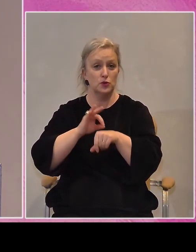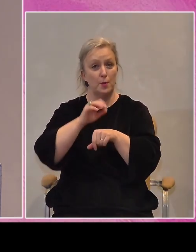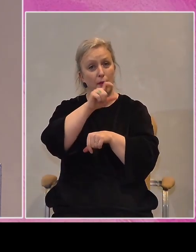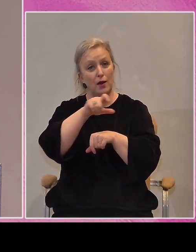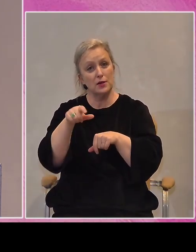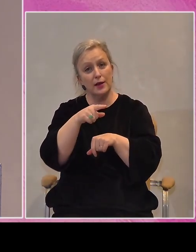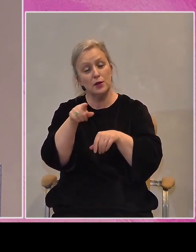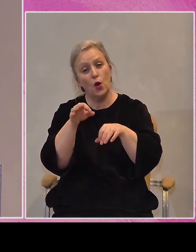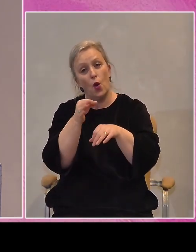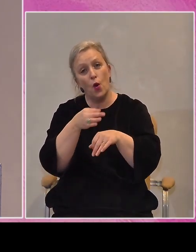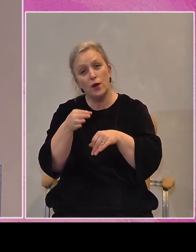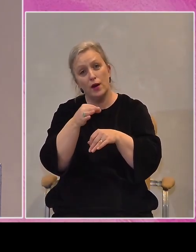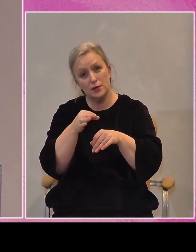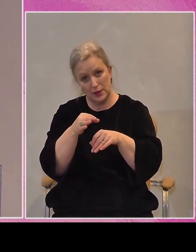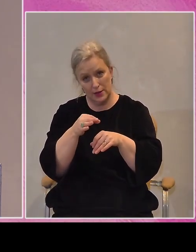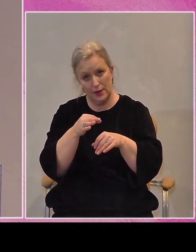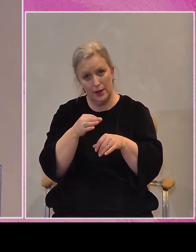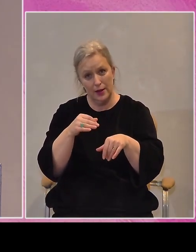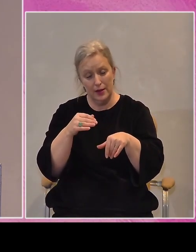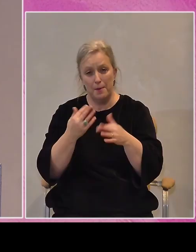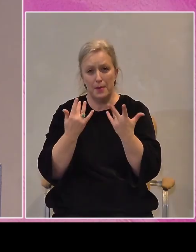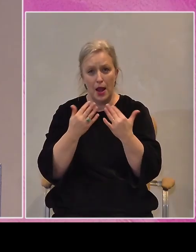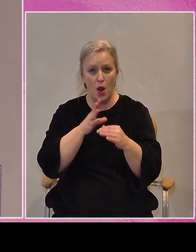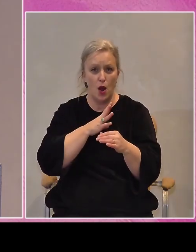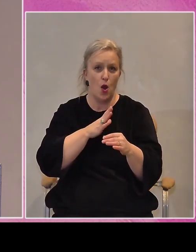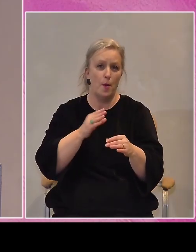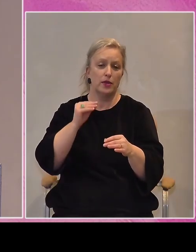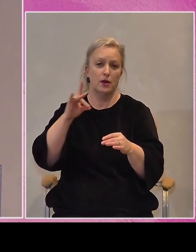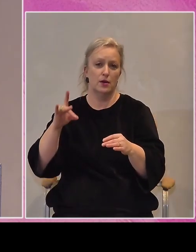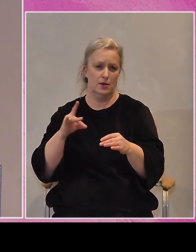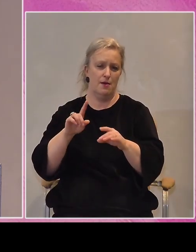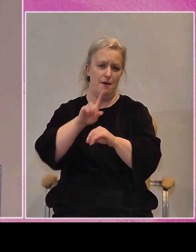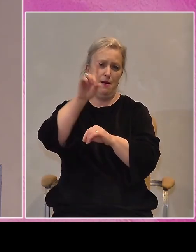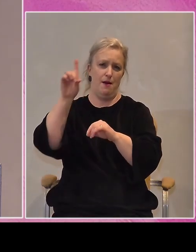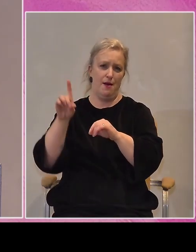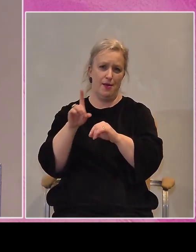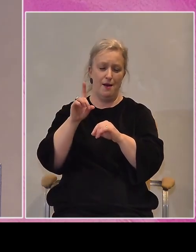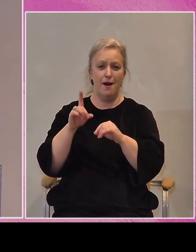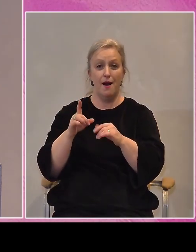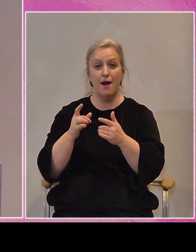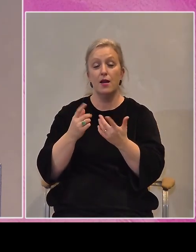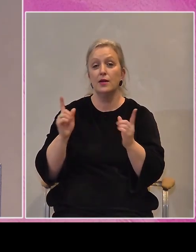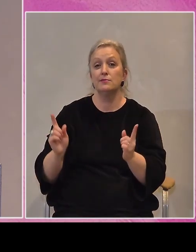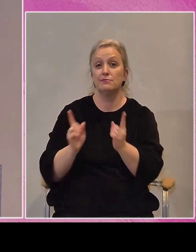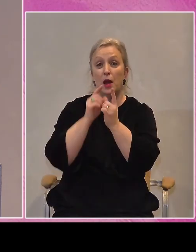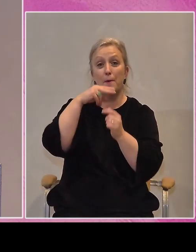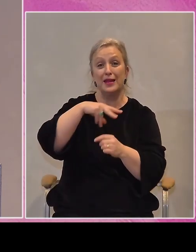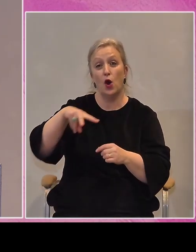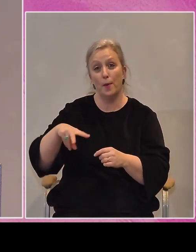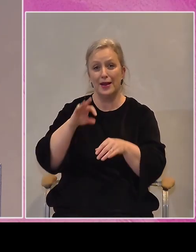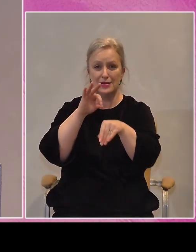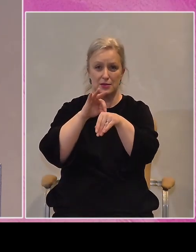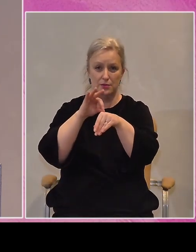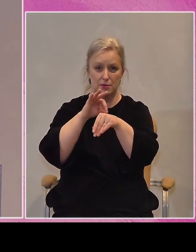Not much, I'm afraid. My experience with patient organizations are mainly from the time of my PhD work,